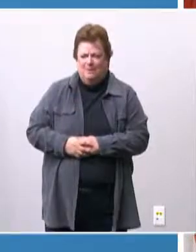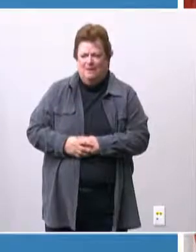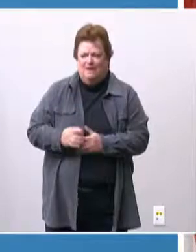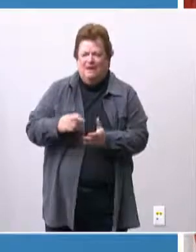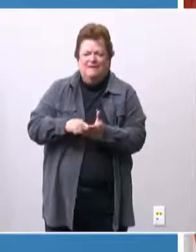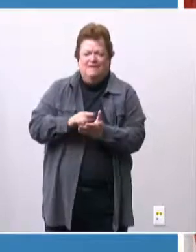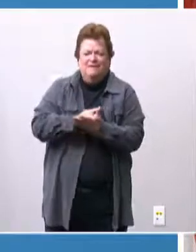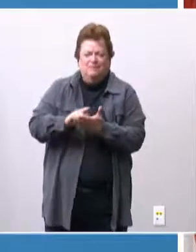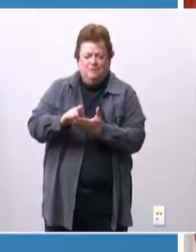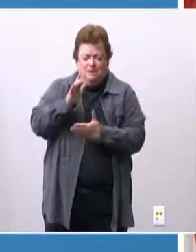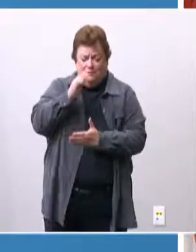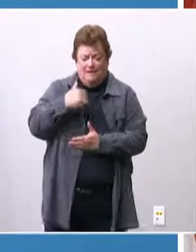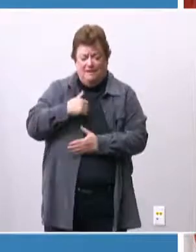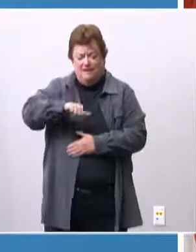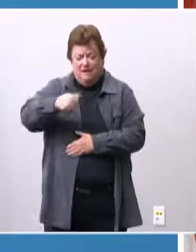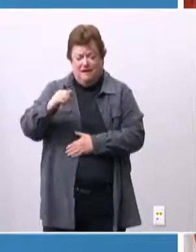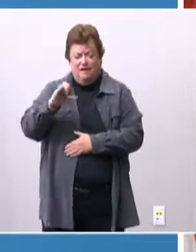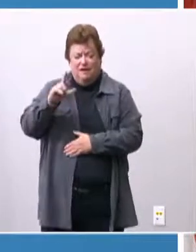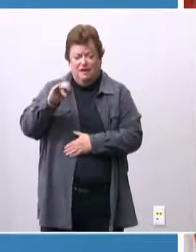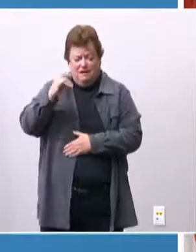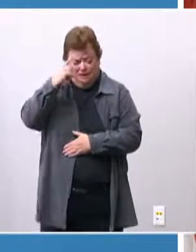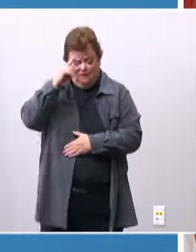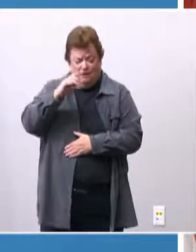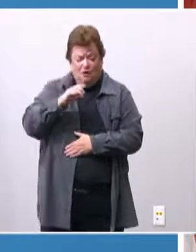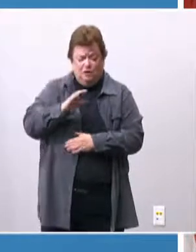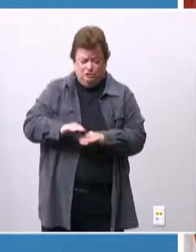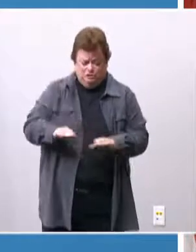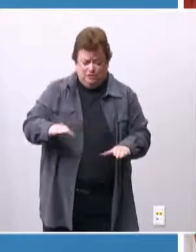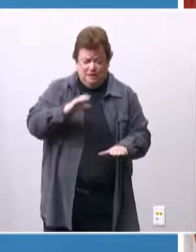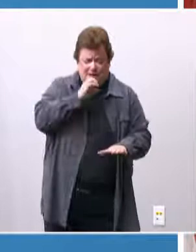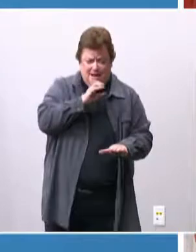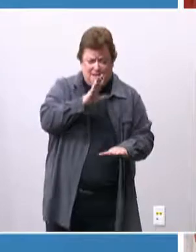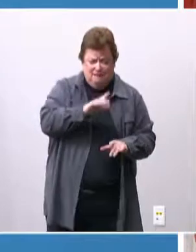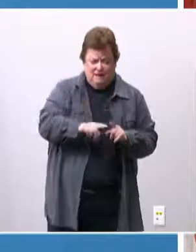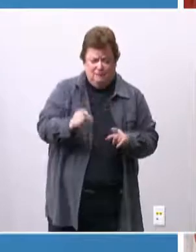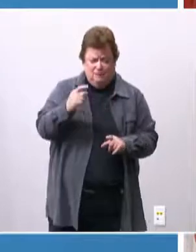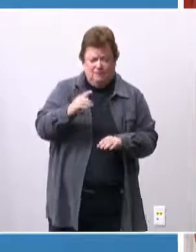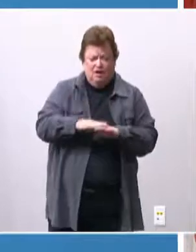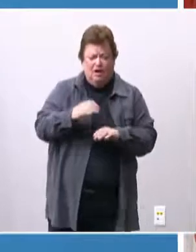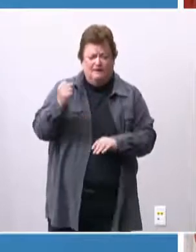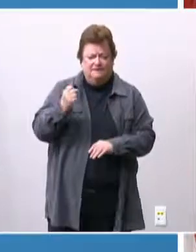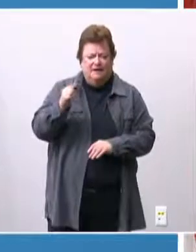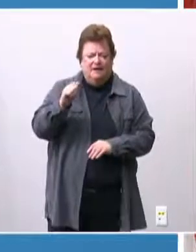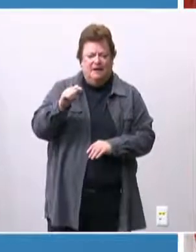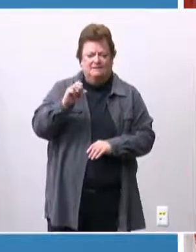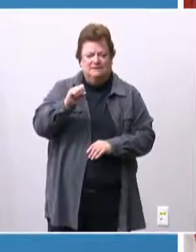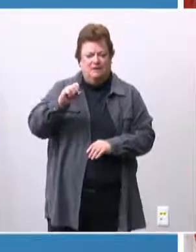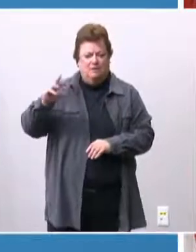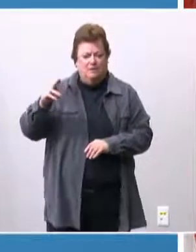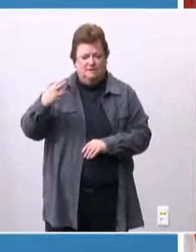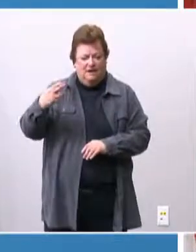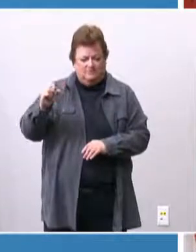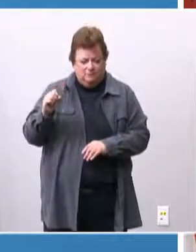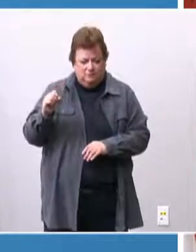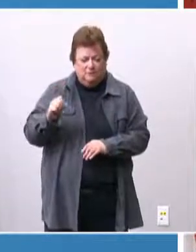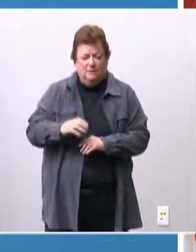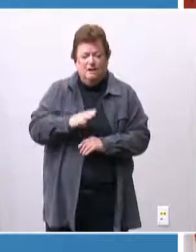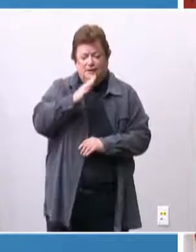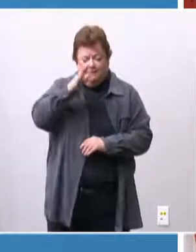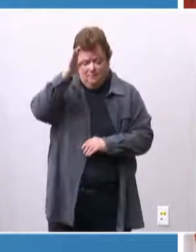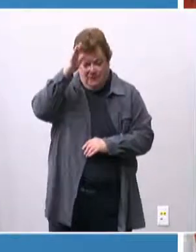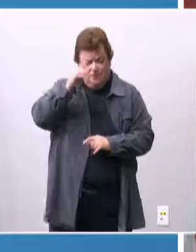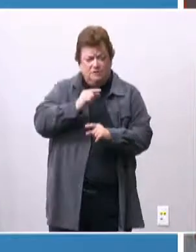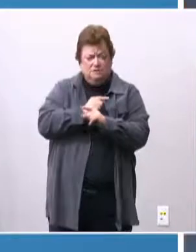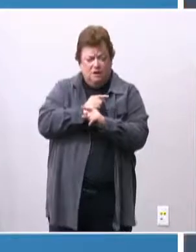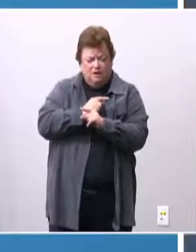This week, we're holding another clinic for children ages 5 through 11 on Saturday at Southwest High School. Parents and